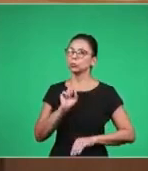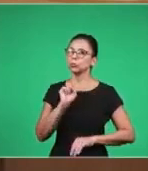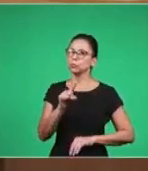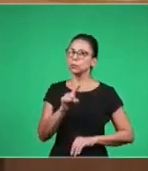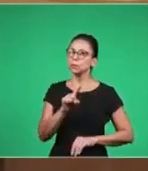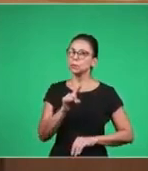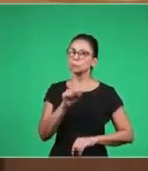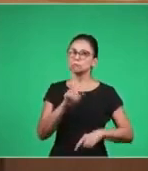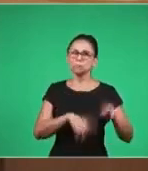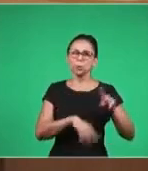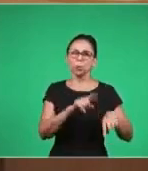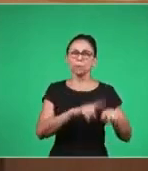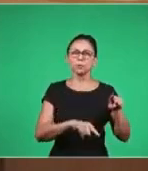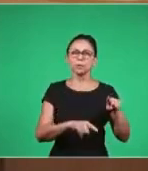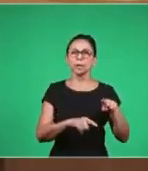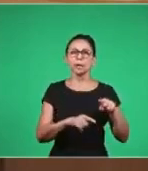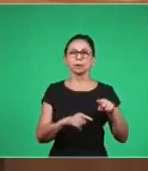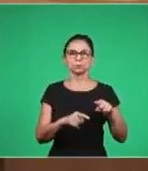Whenever